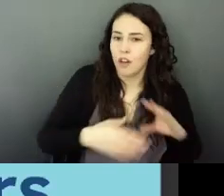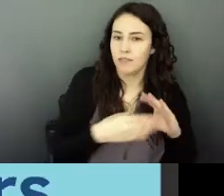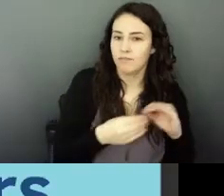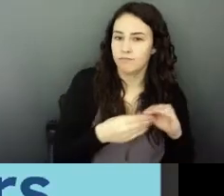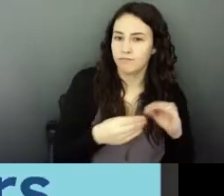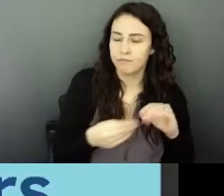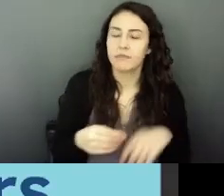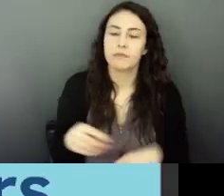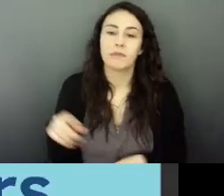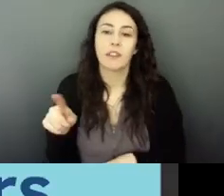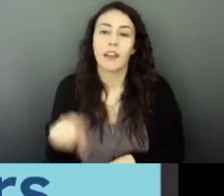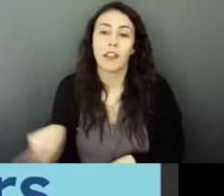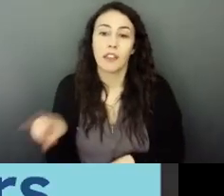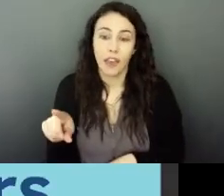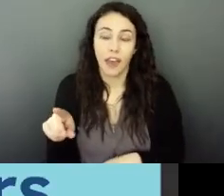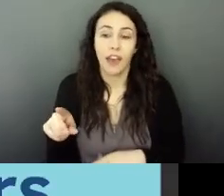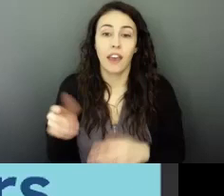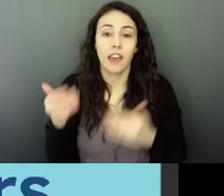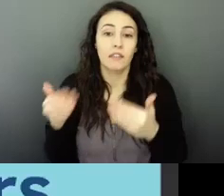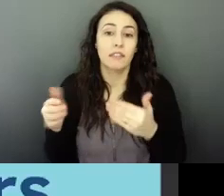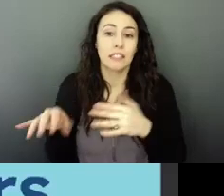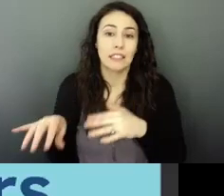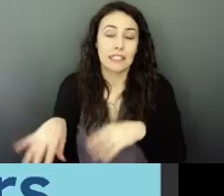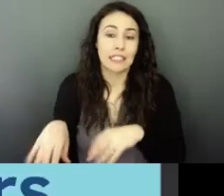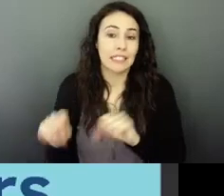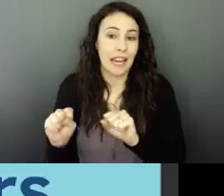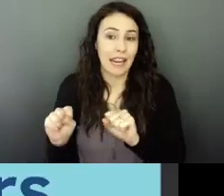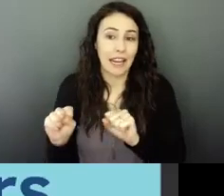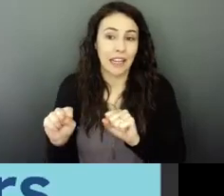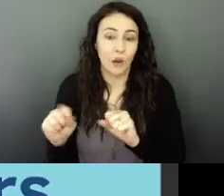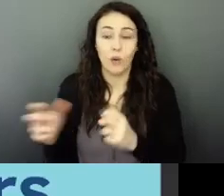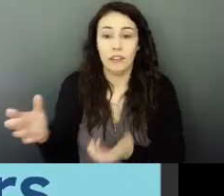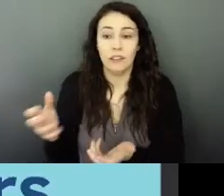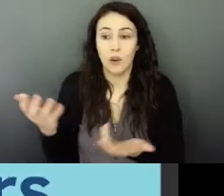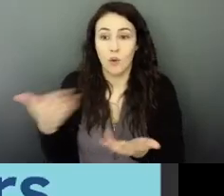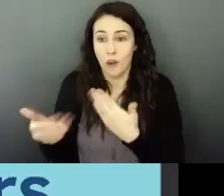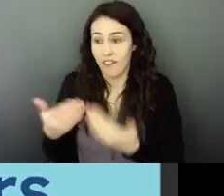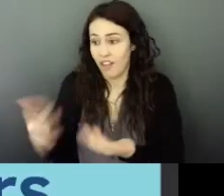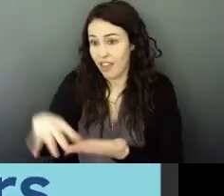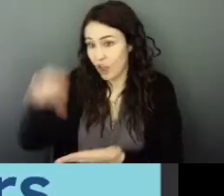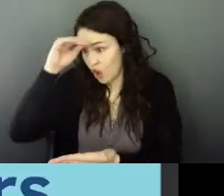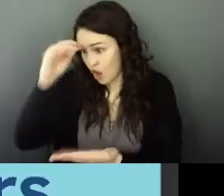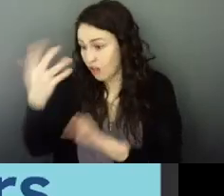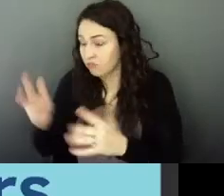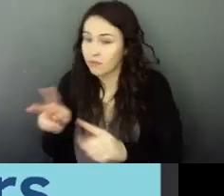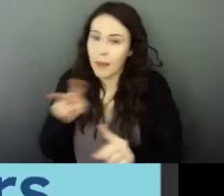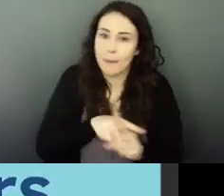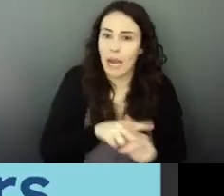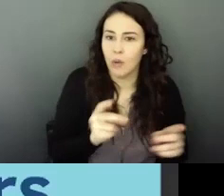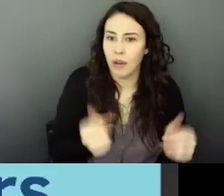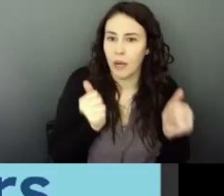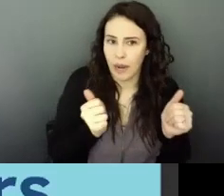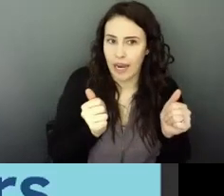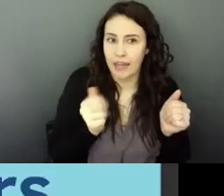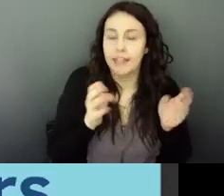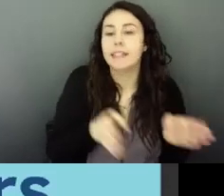presentations. They are taking what they learn and applying it right away, which leads me to instant